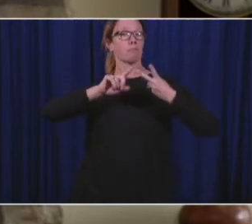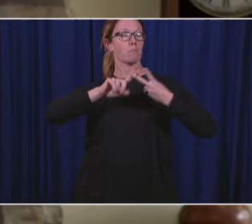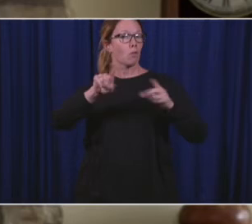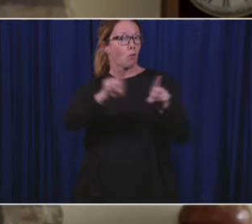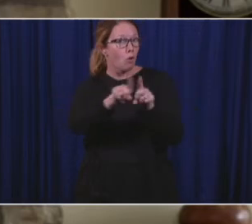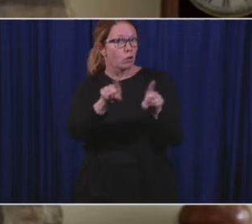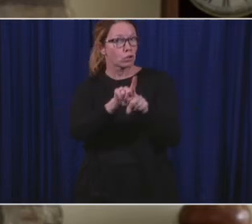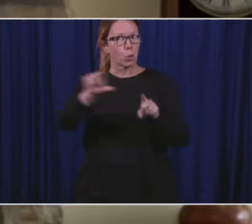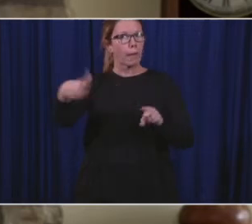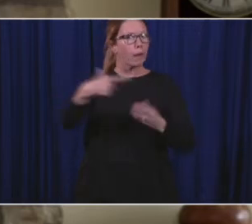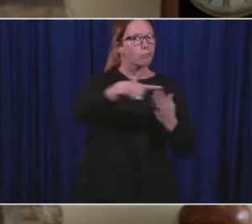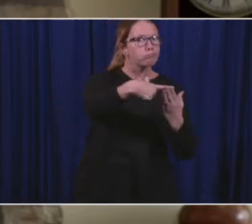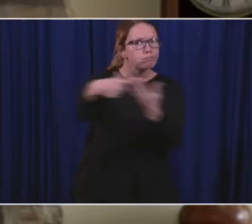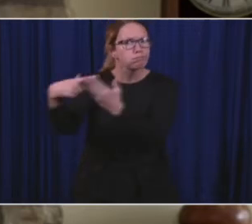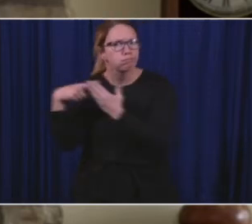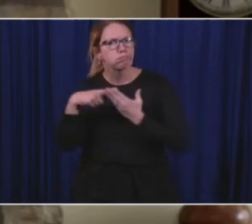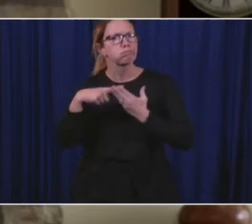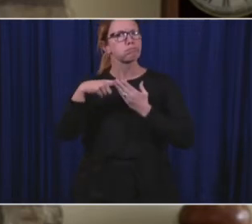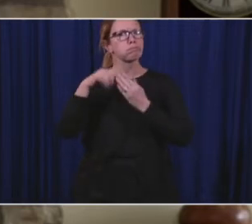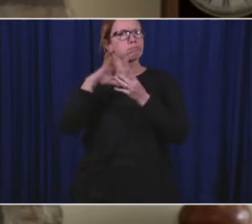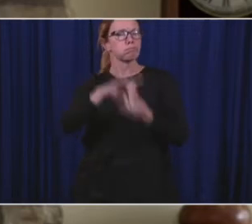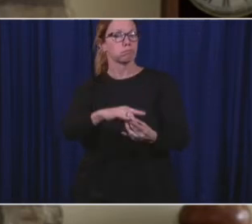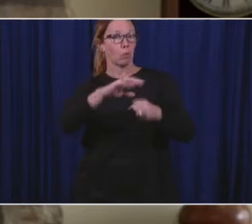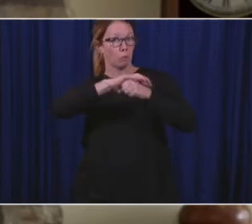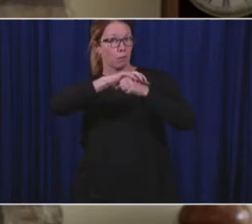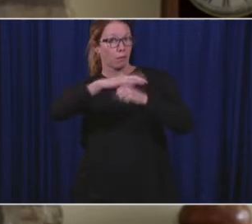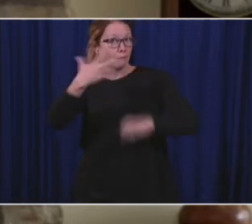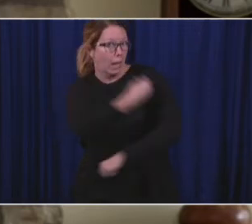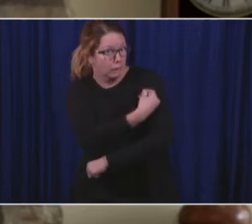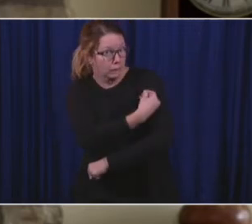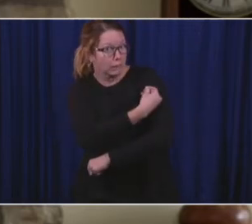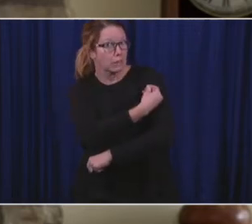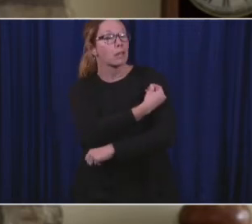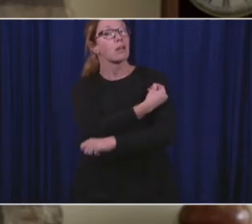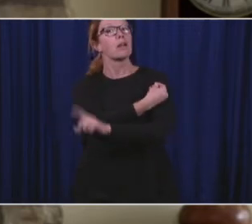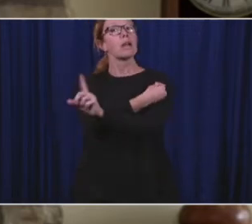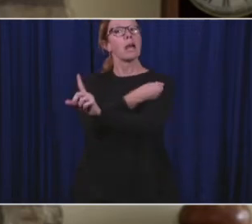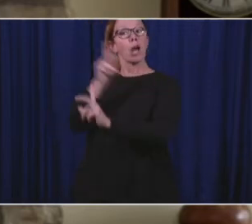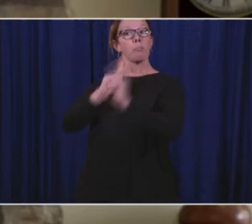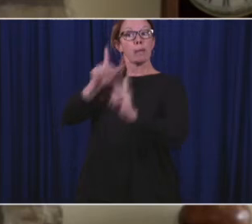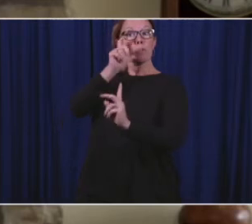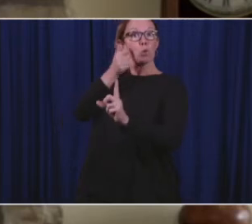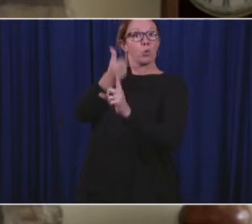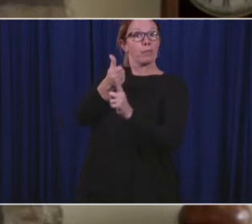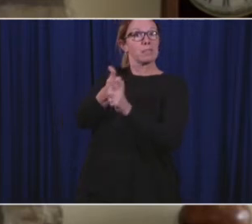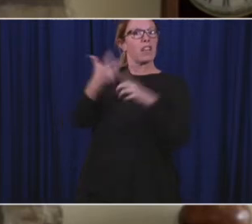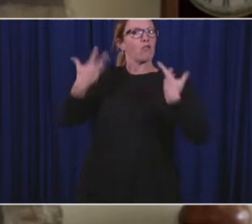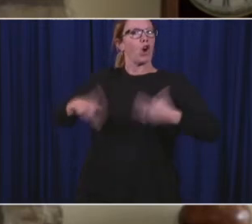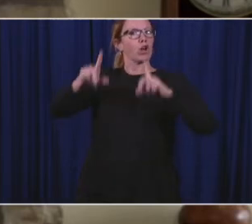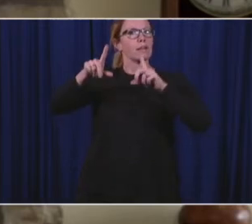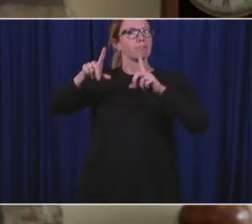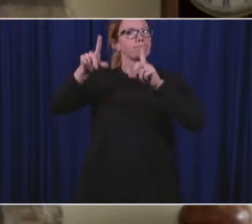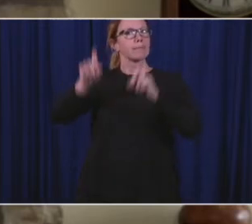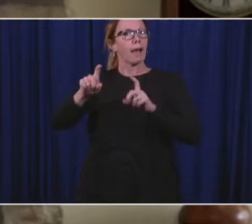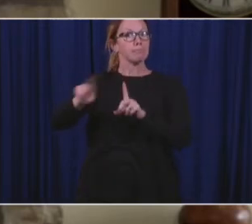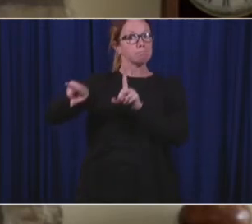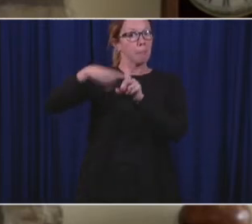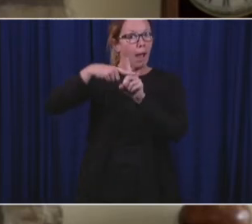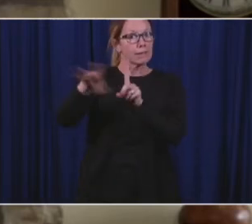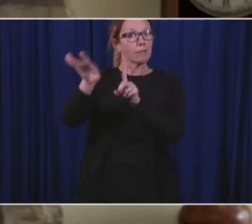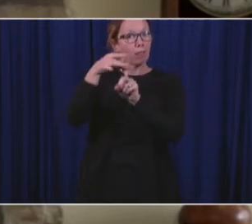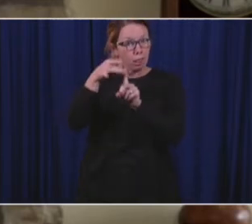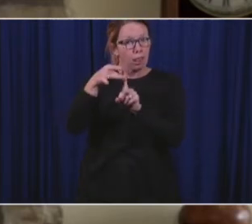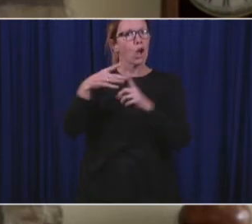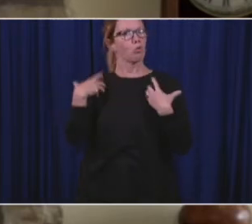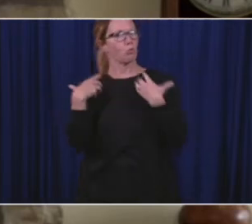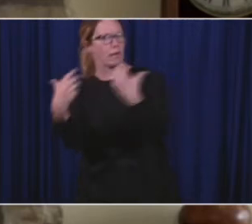to the vaccine of not vaccinating people who have tested positive, had symptoms, recovered? Because aren't those